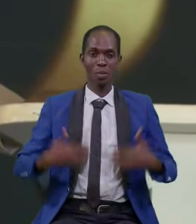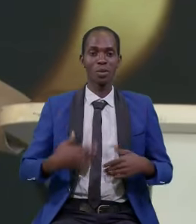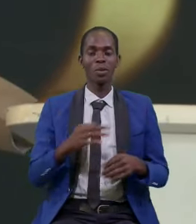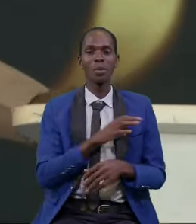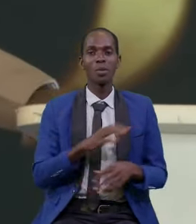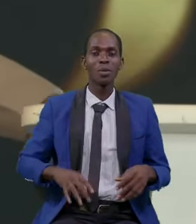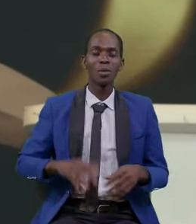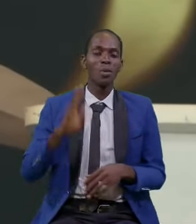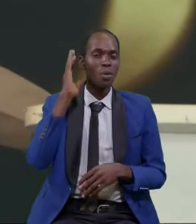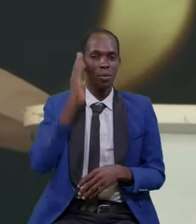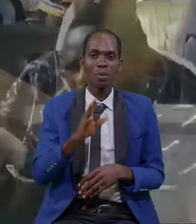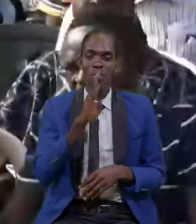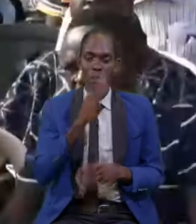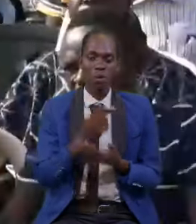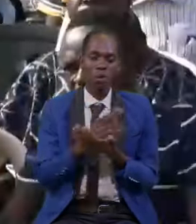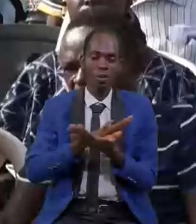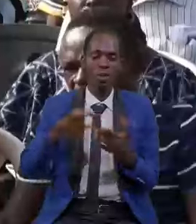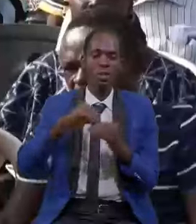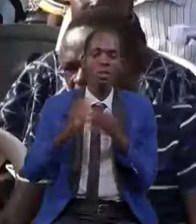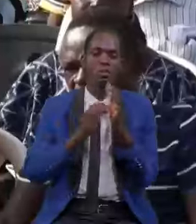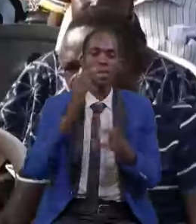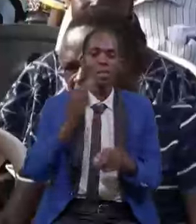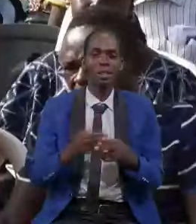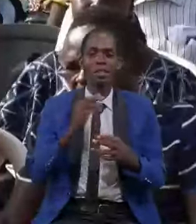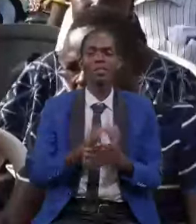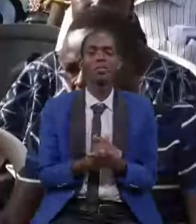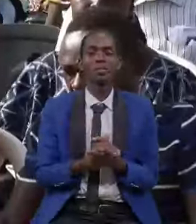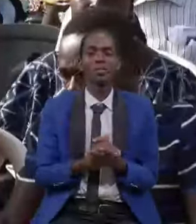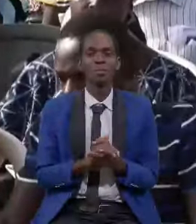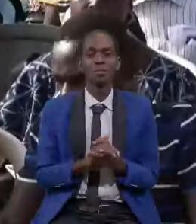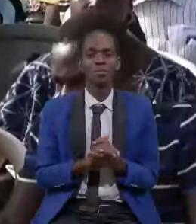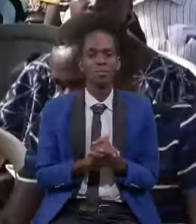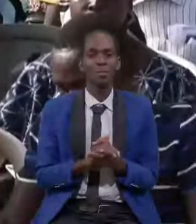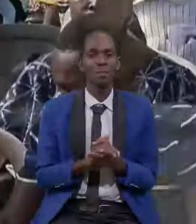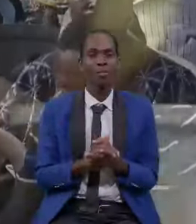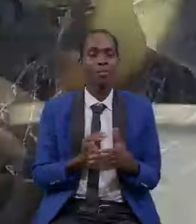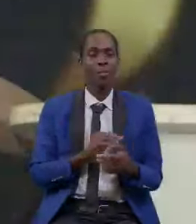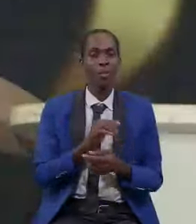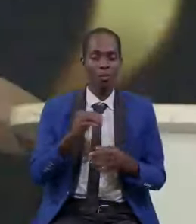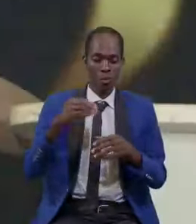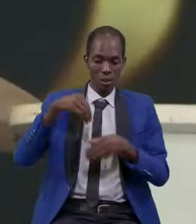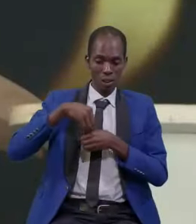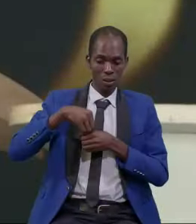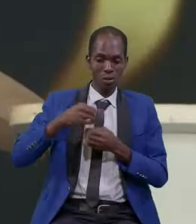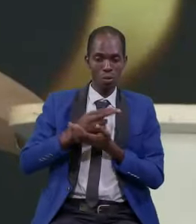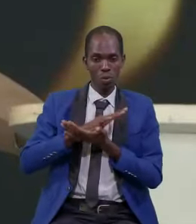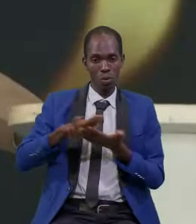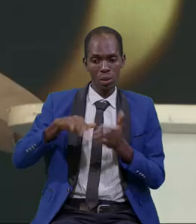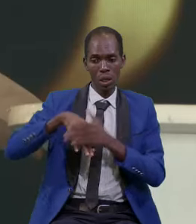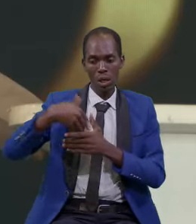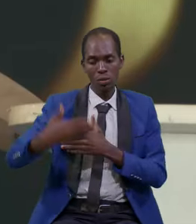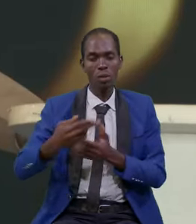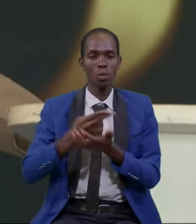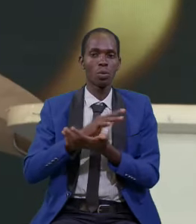holy in Jesus' name. Holy within and holy without. Holy